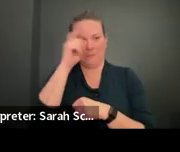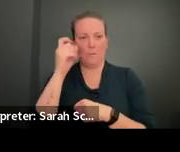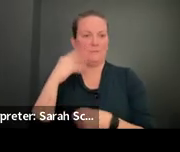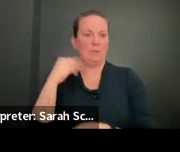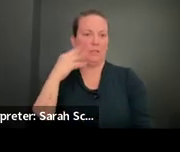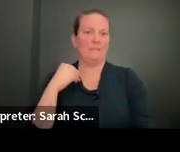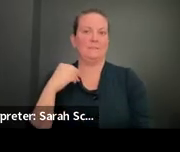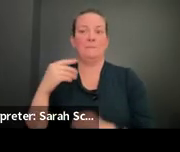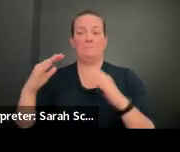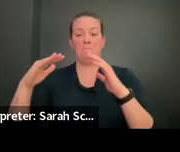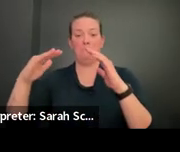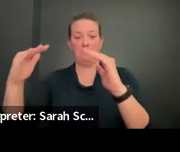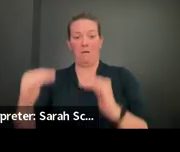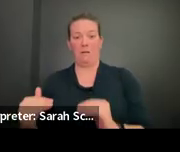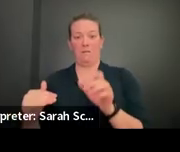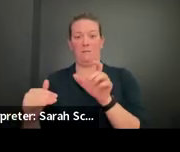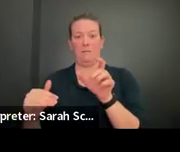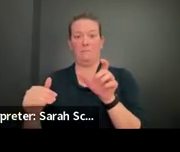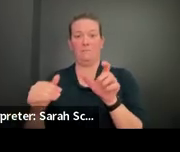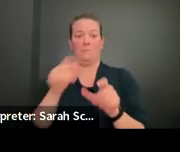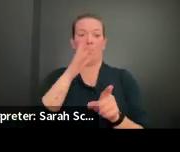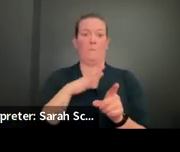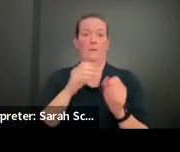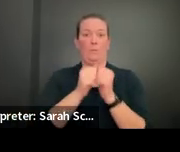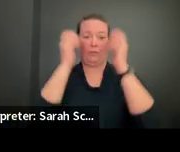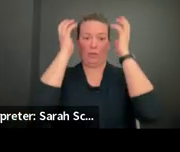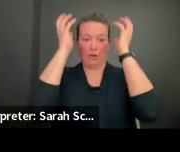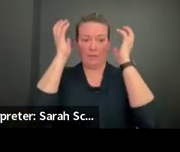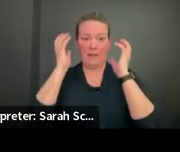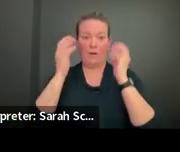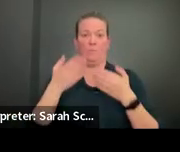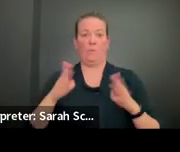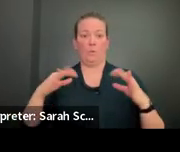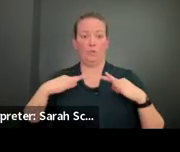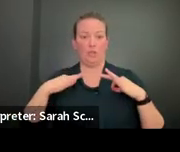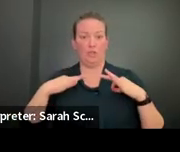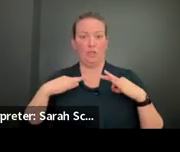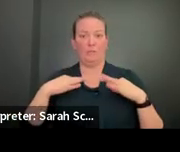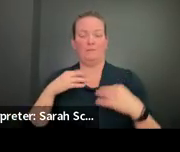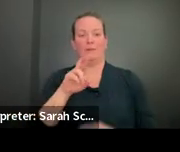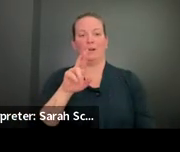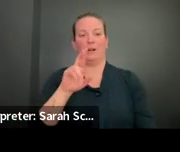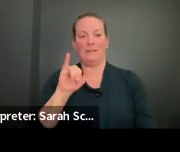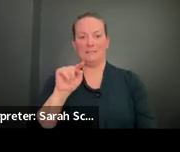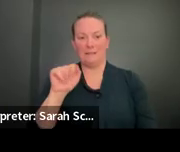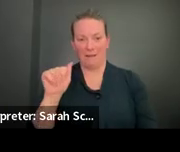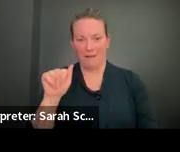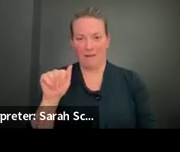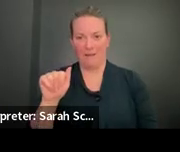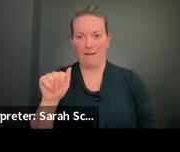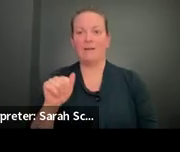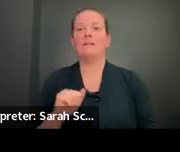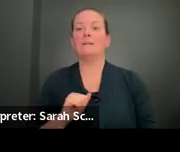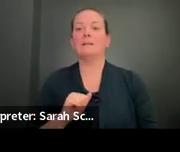see at the bottom, the woman with curly hair and a blue shirt, Rita. This is